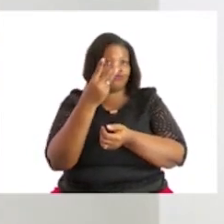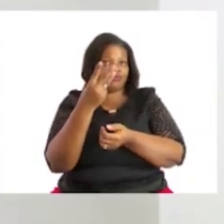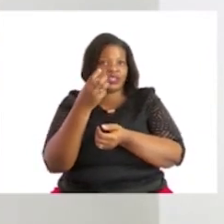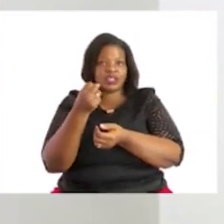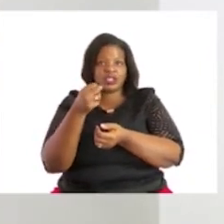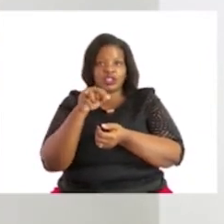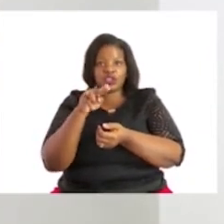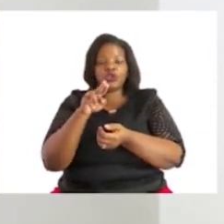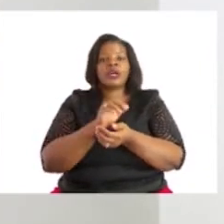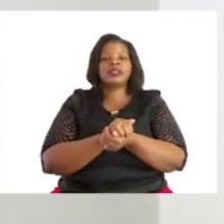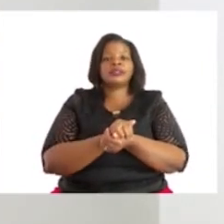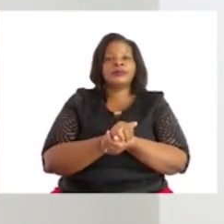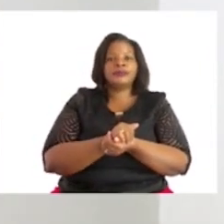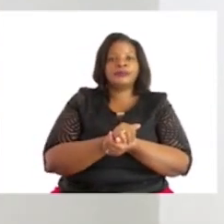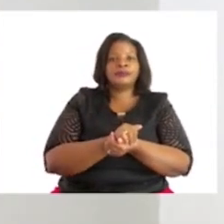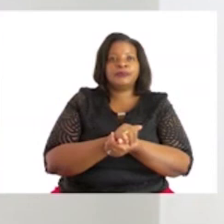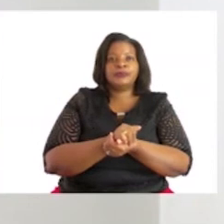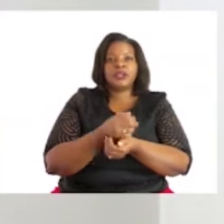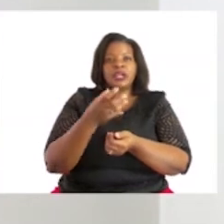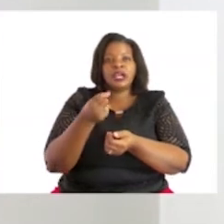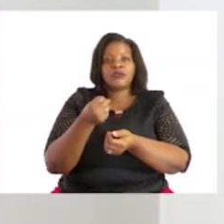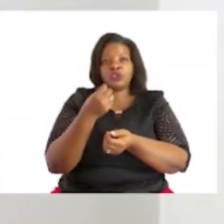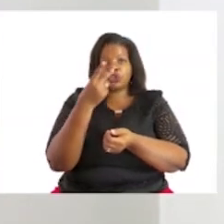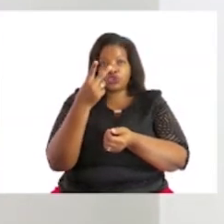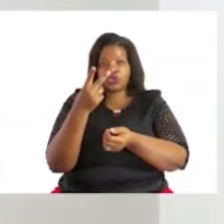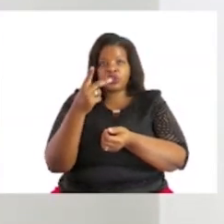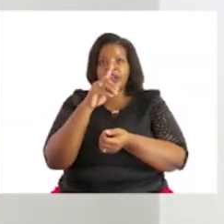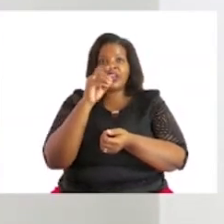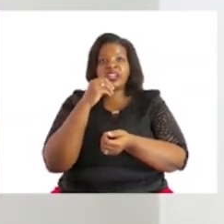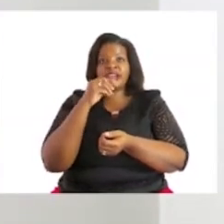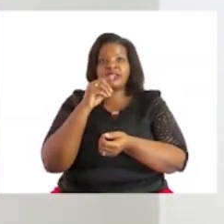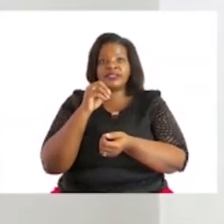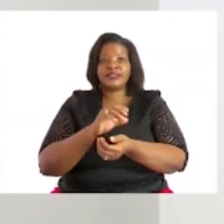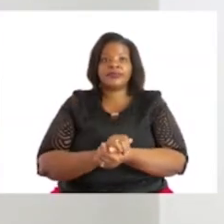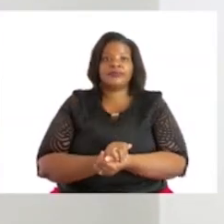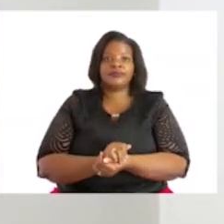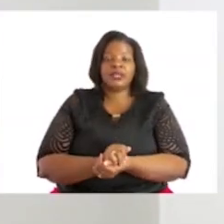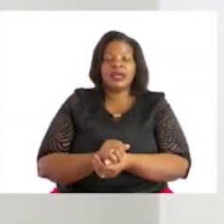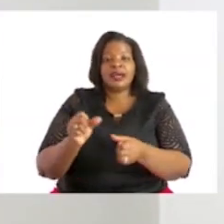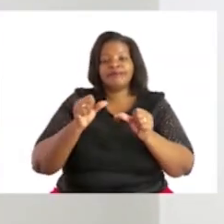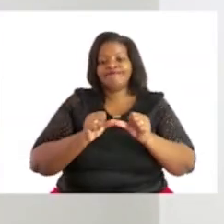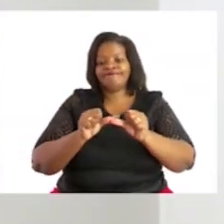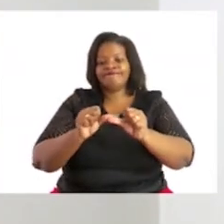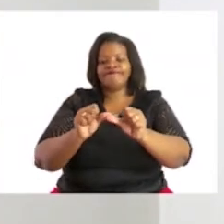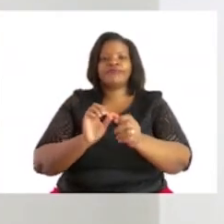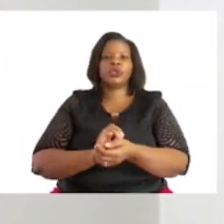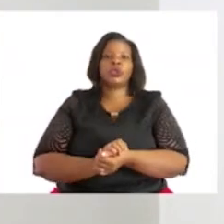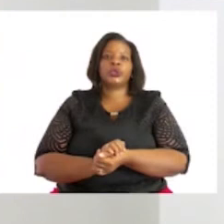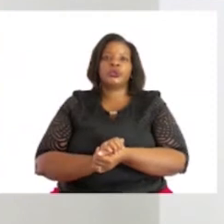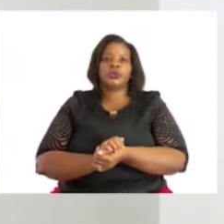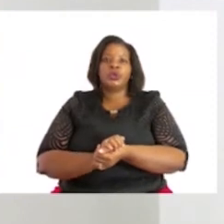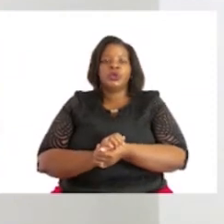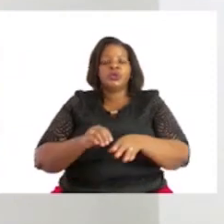unit. There is 2 at the tens, so and the list goes. So you can make yours